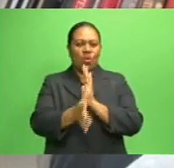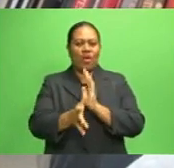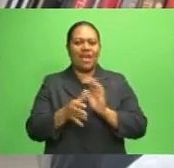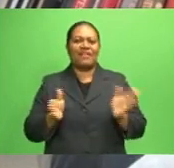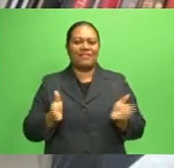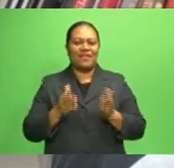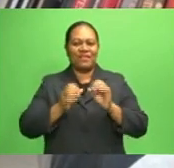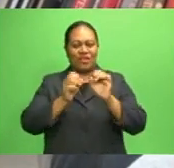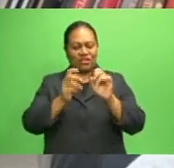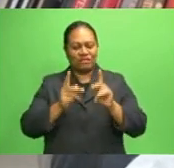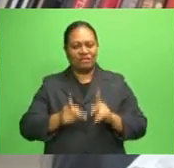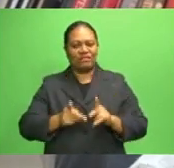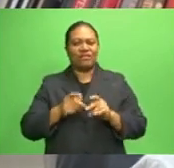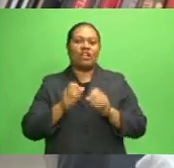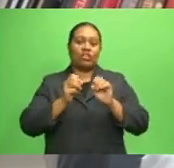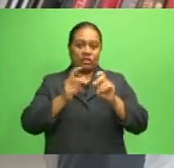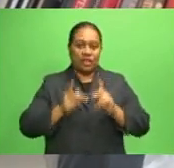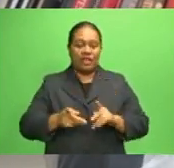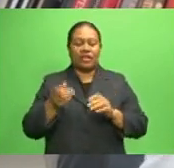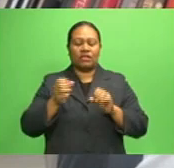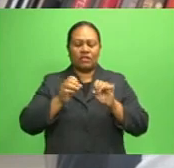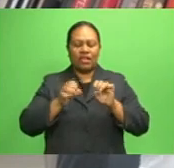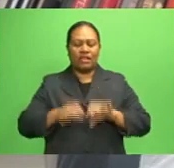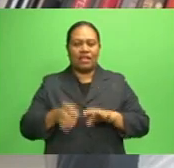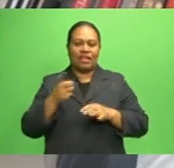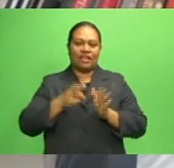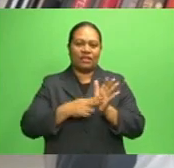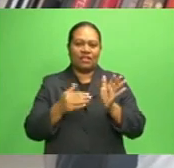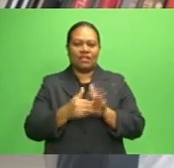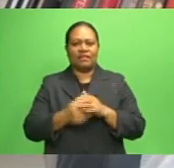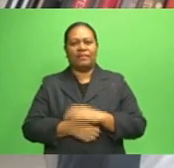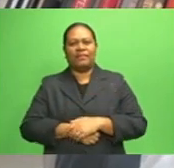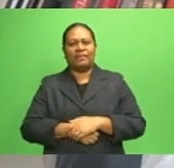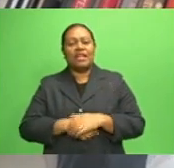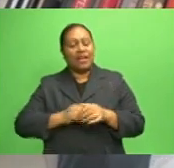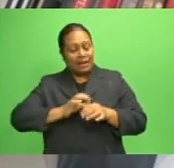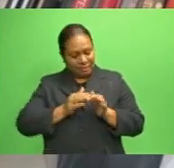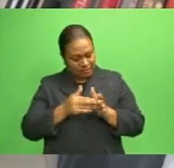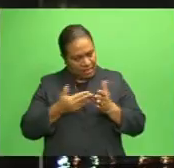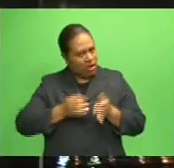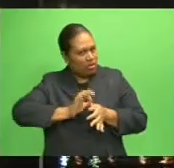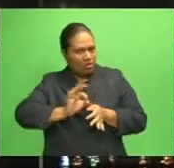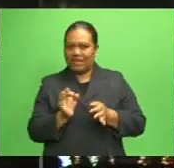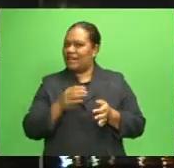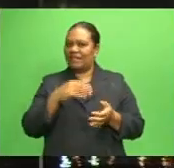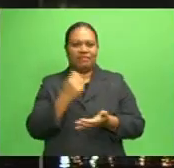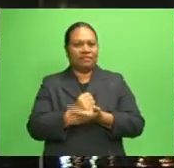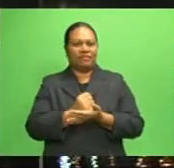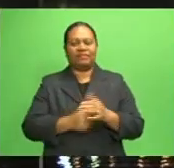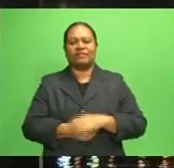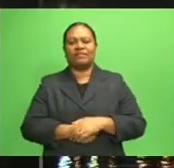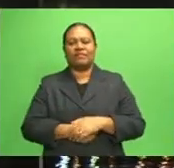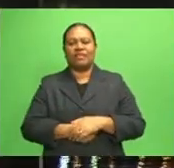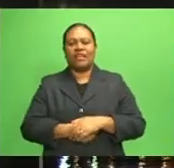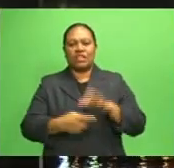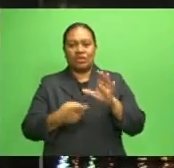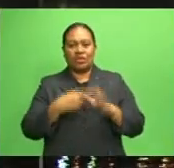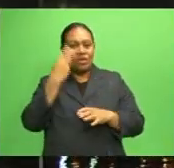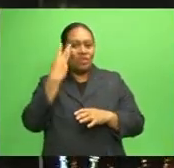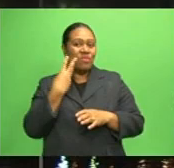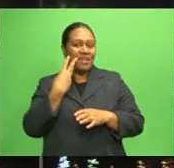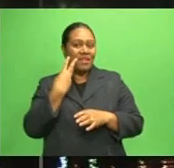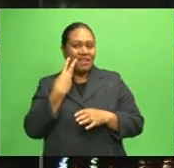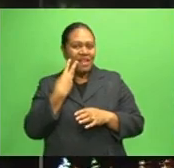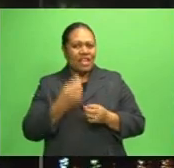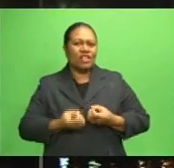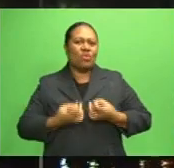in Australia and New Zealand, but nothing is finalized at the moment. Alesi Wanga-Paul is ready to